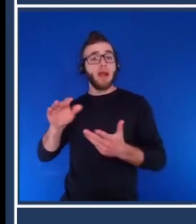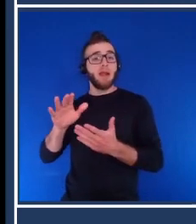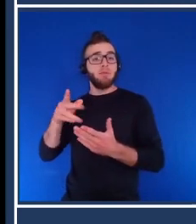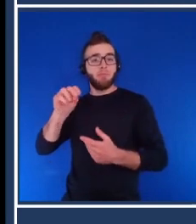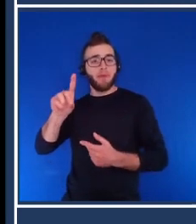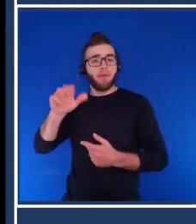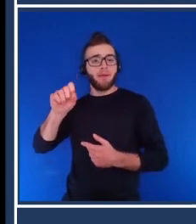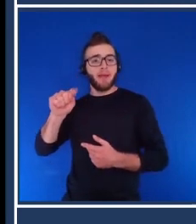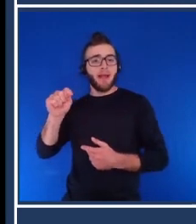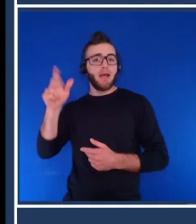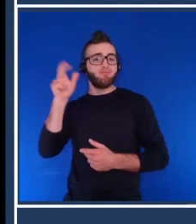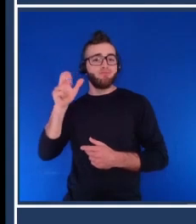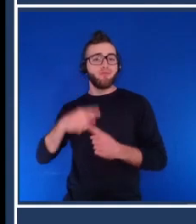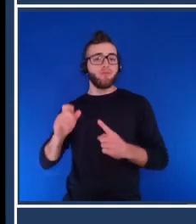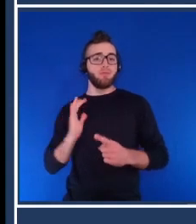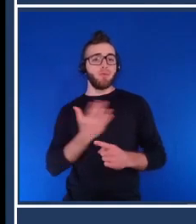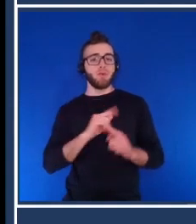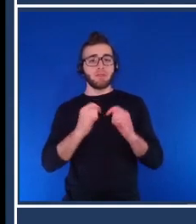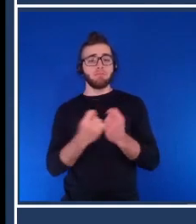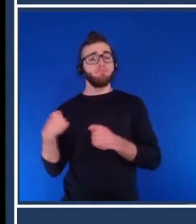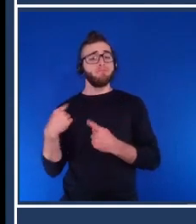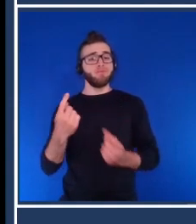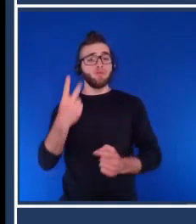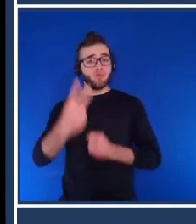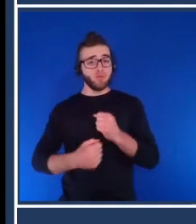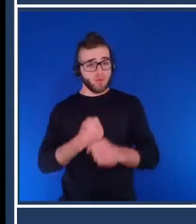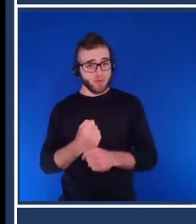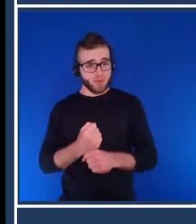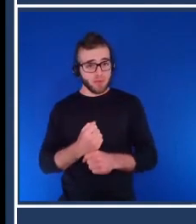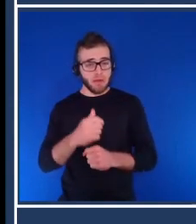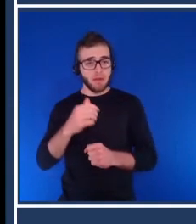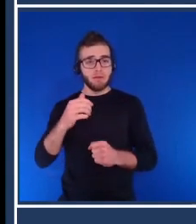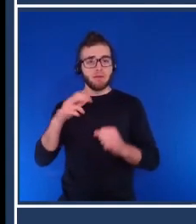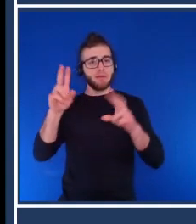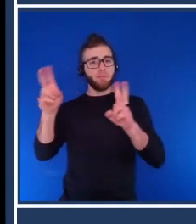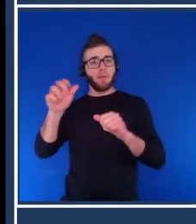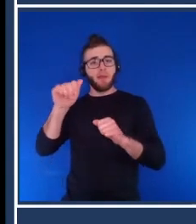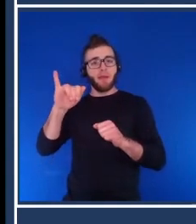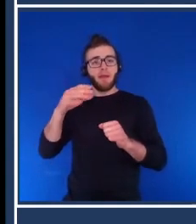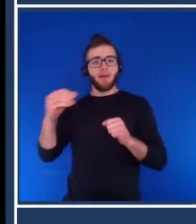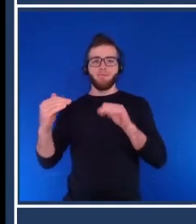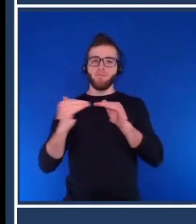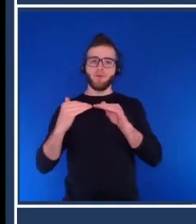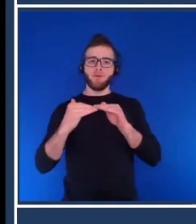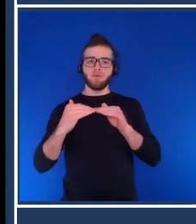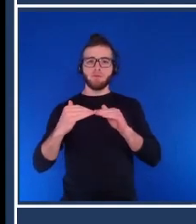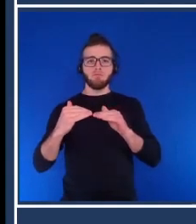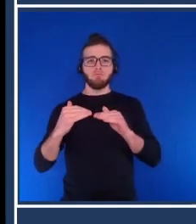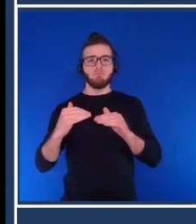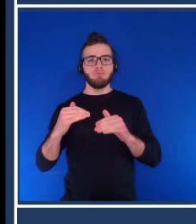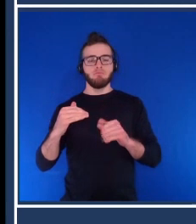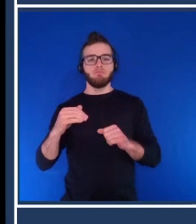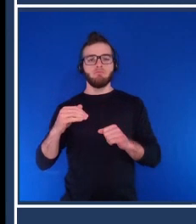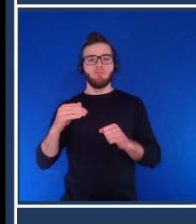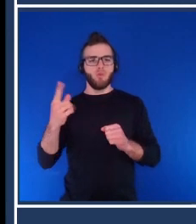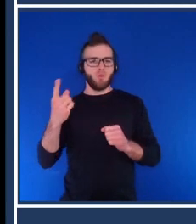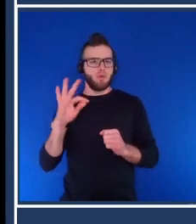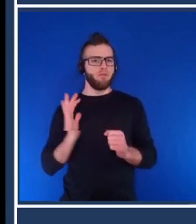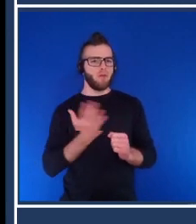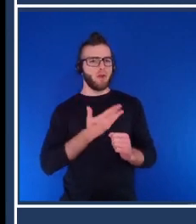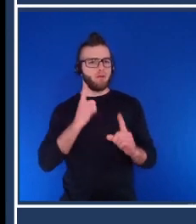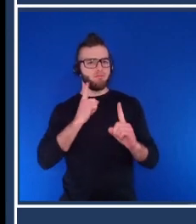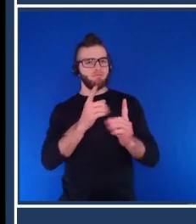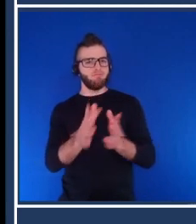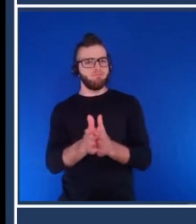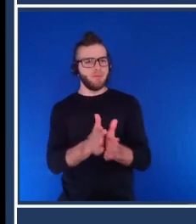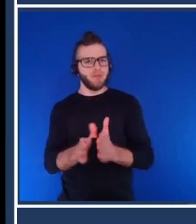past 2 years, the topic of AI fairness and disability has been one of our team's major research initiatives, and our research has helped inform